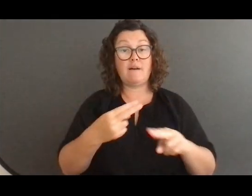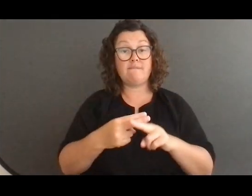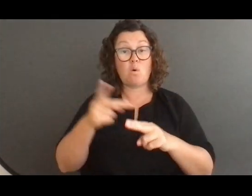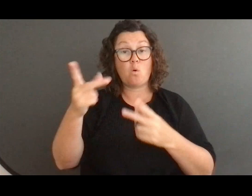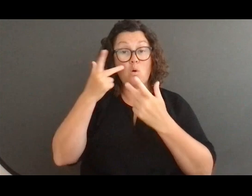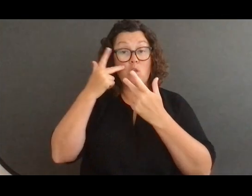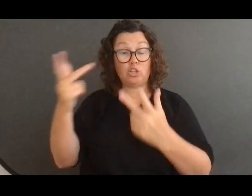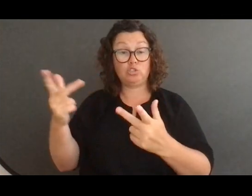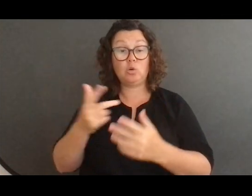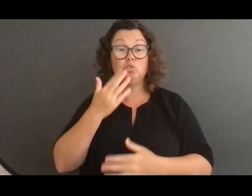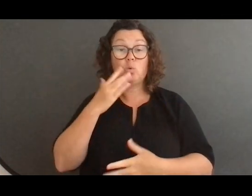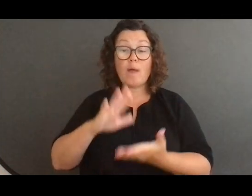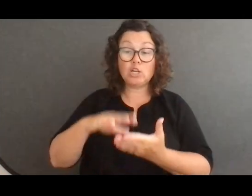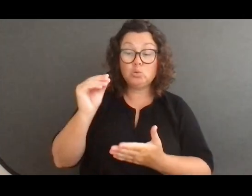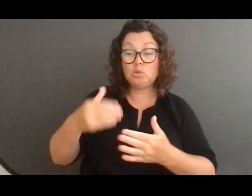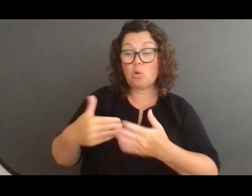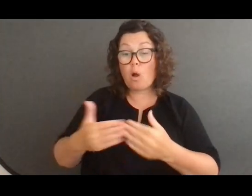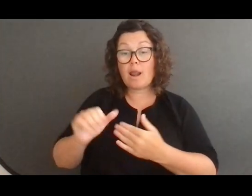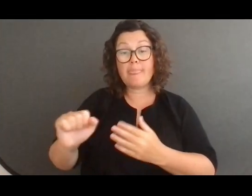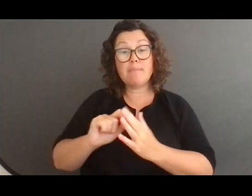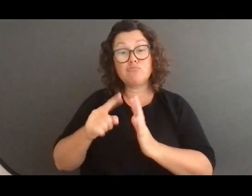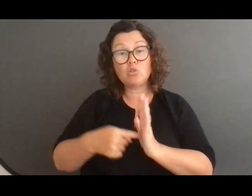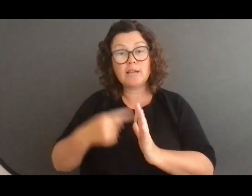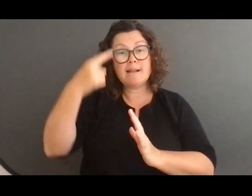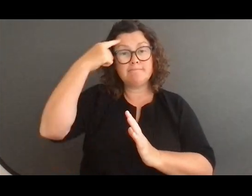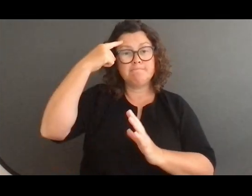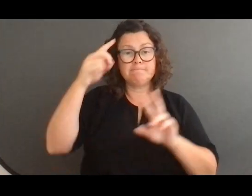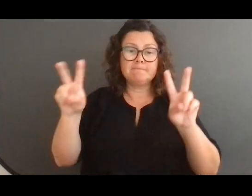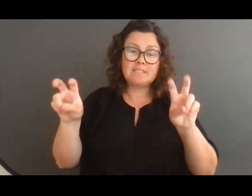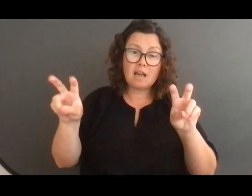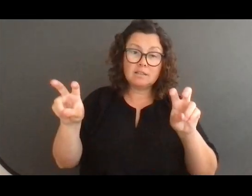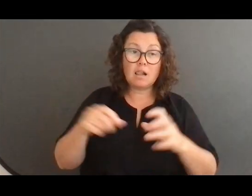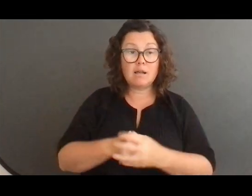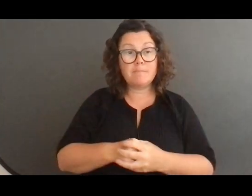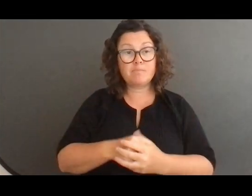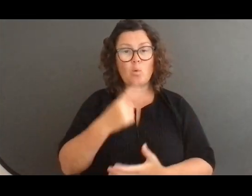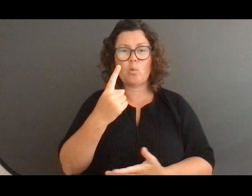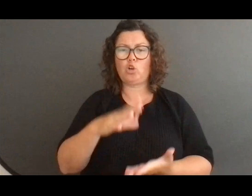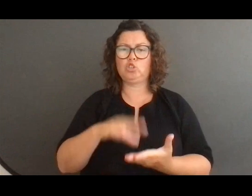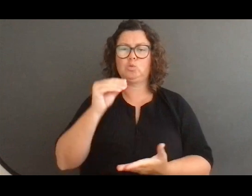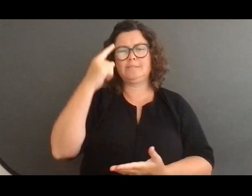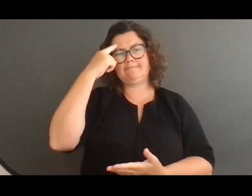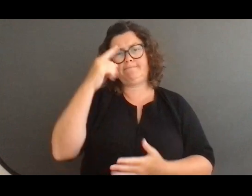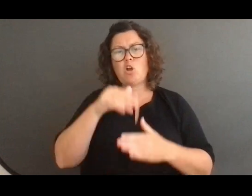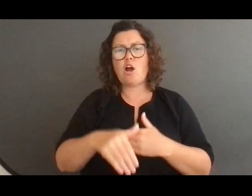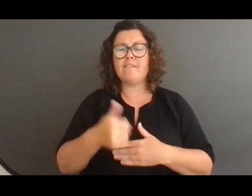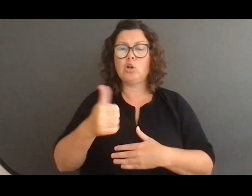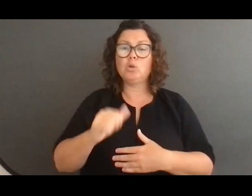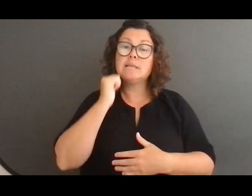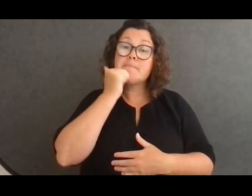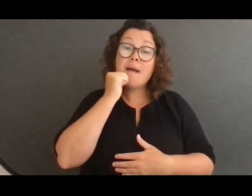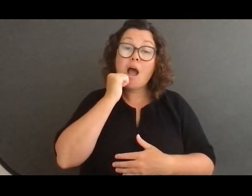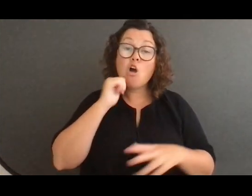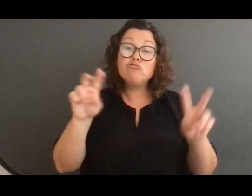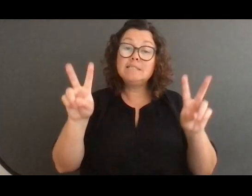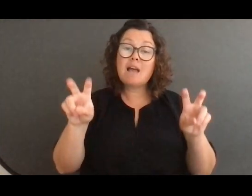organise their project and think of a title, the student, who was Ngāti Kahununu, wondered about using a Māori title, even though she didn't have a very